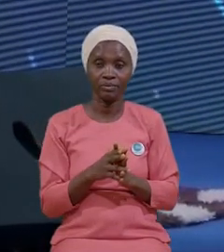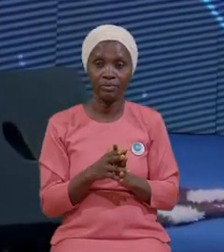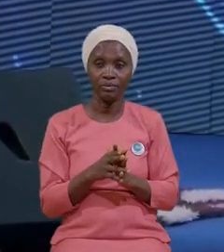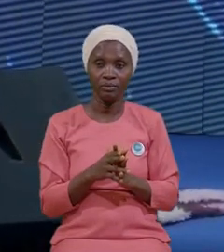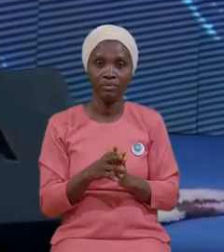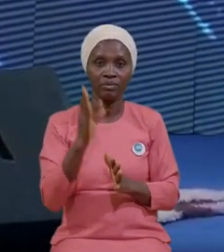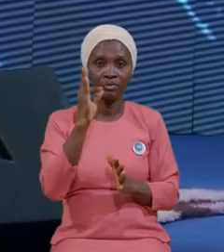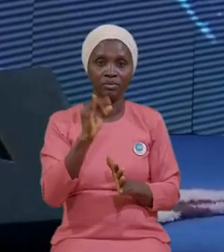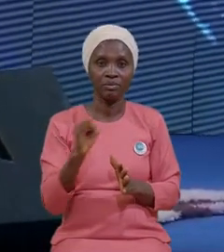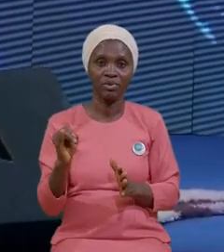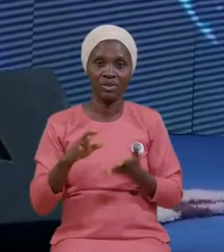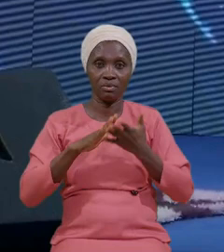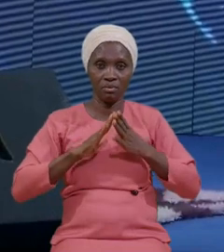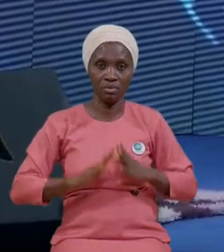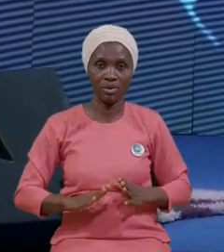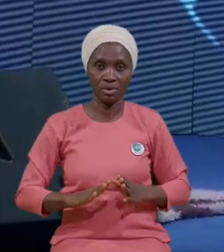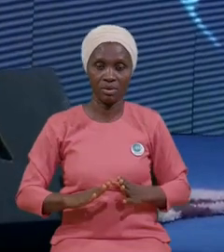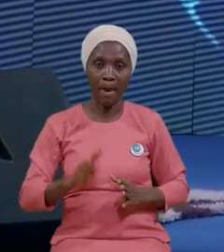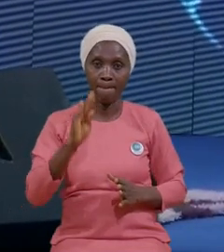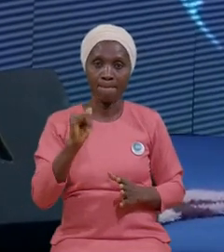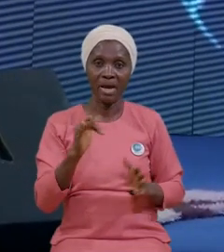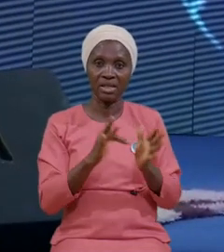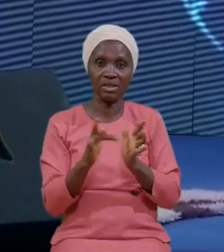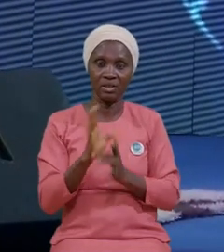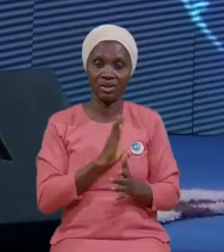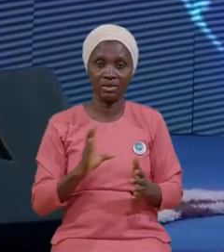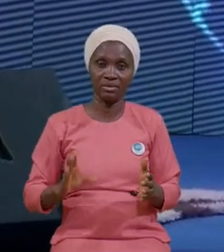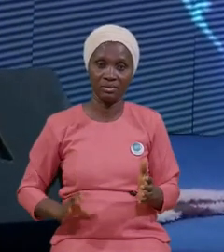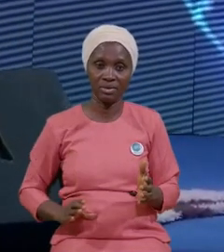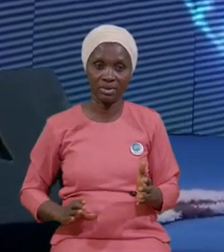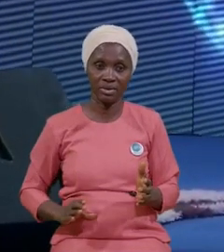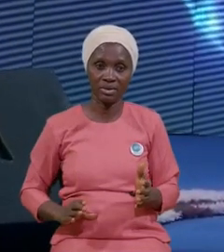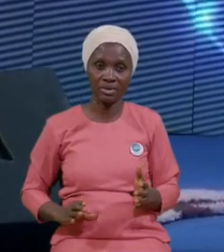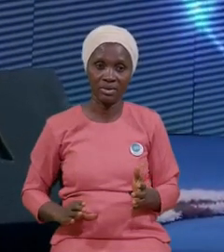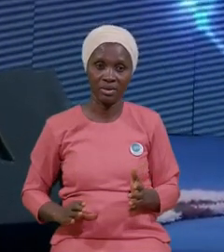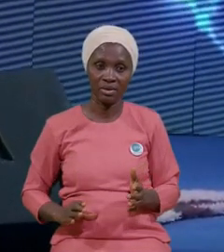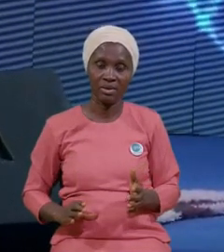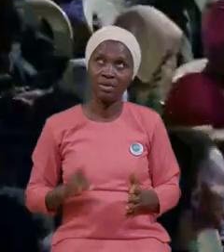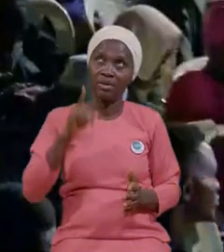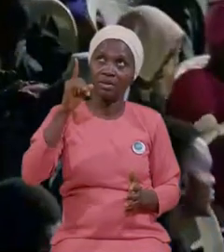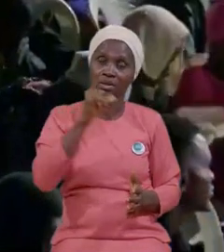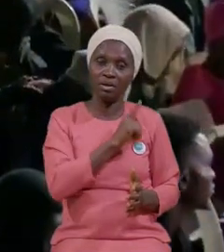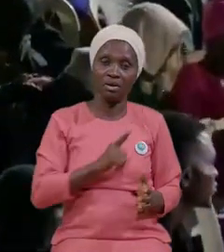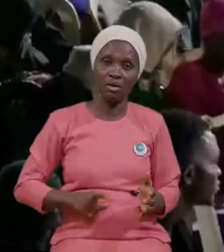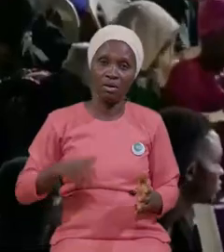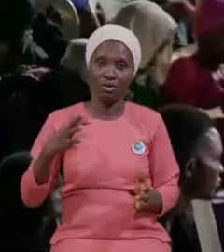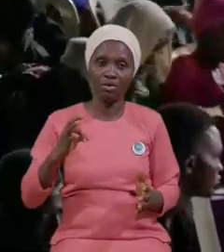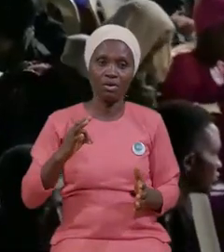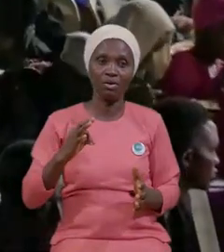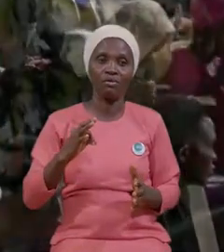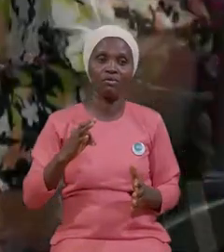preaching peace by Jesus Christ, He is Lord of all.